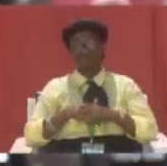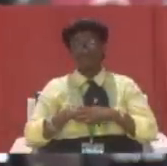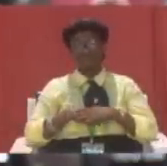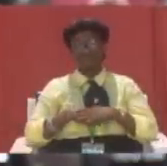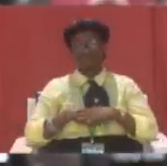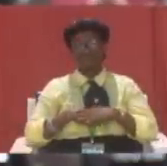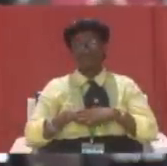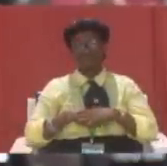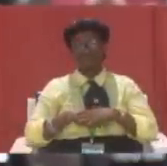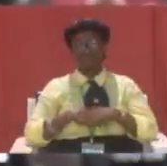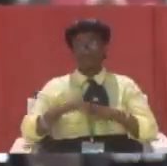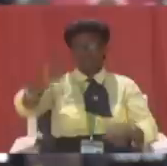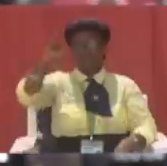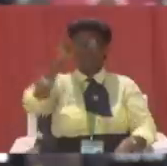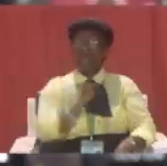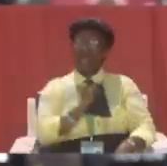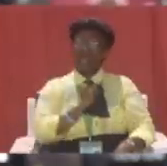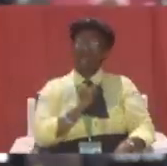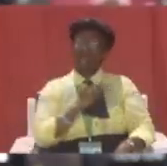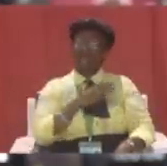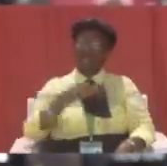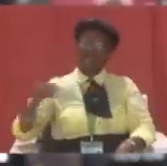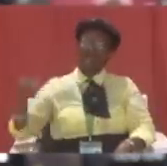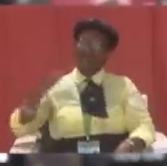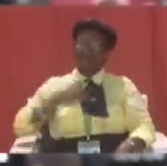and my children.